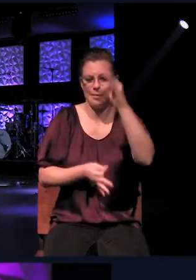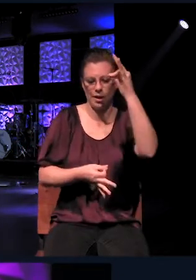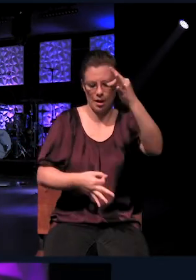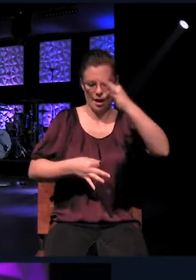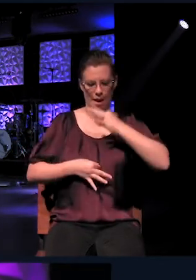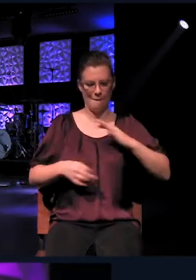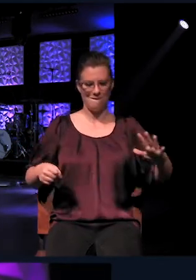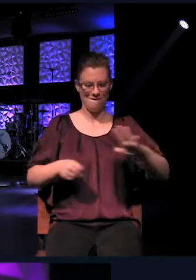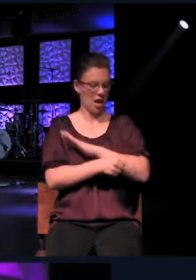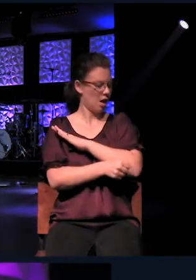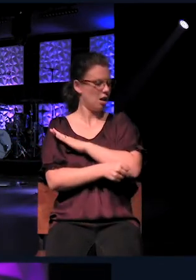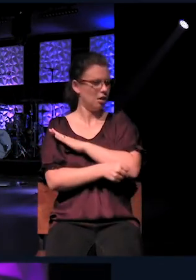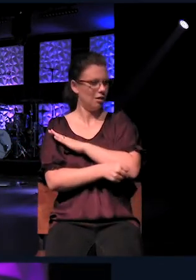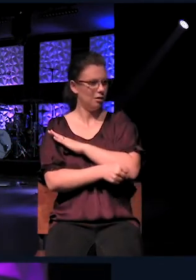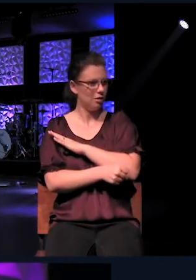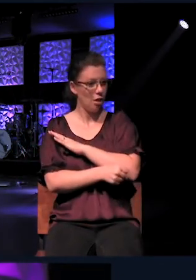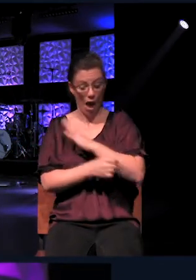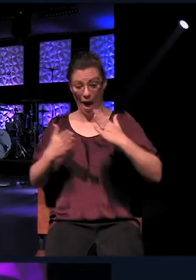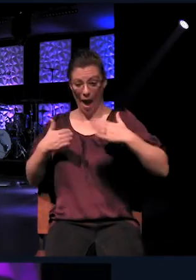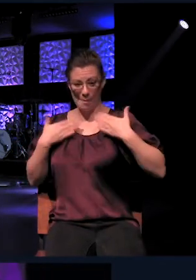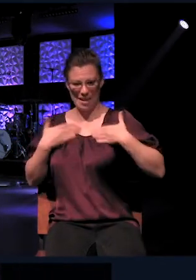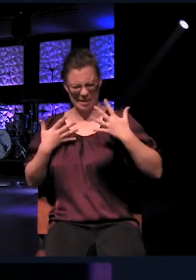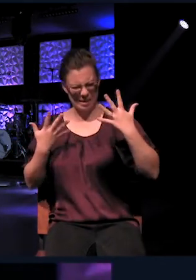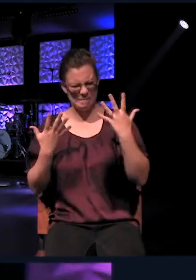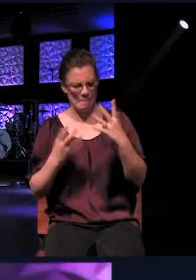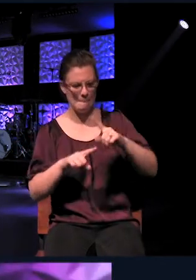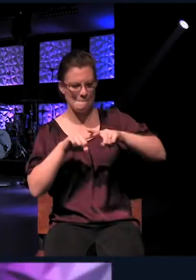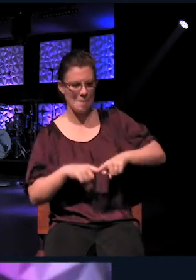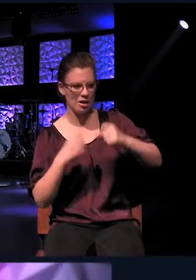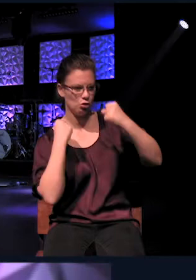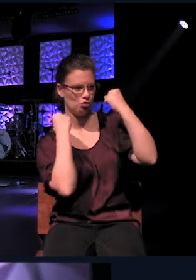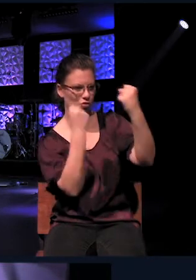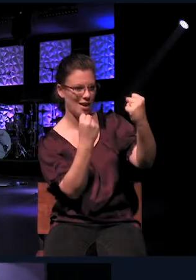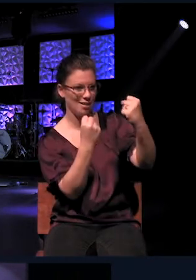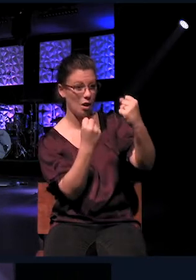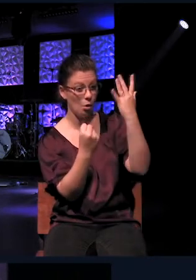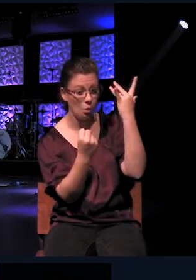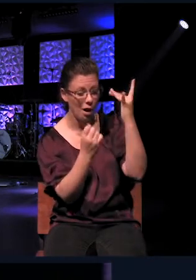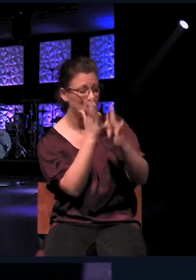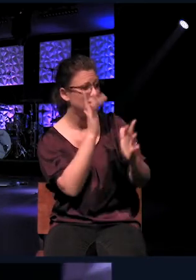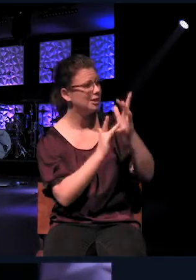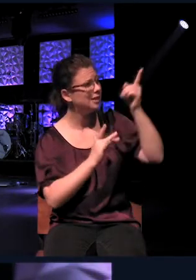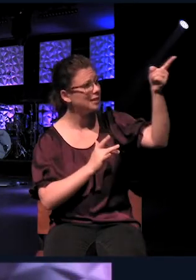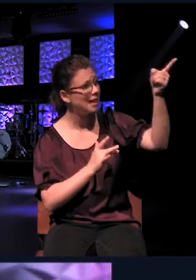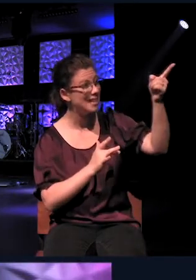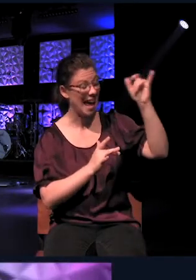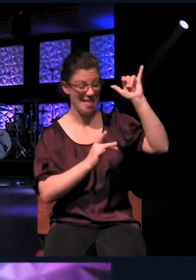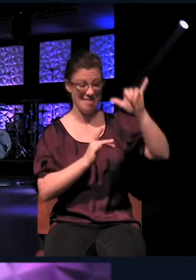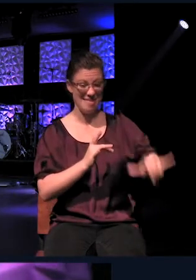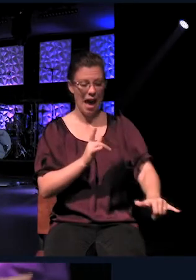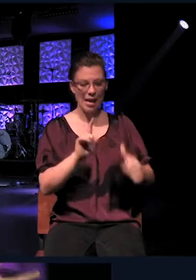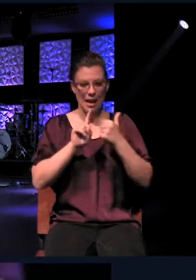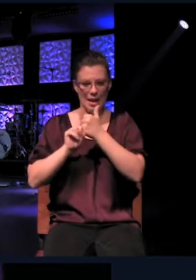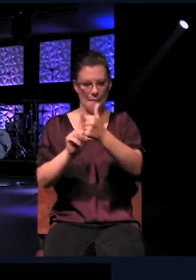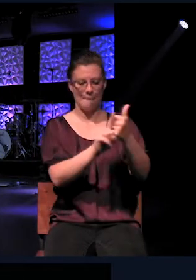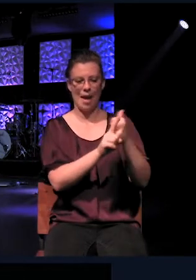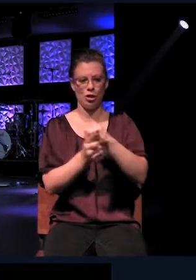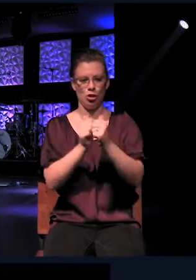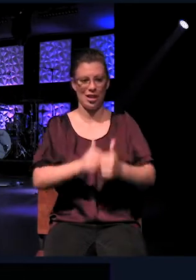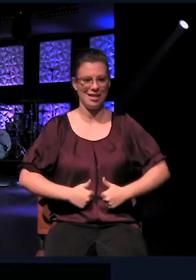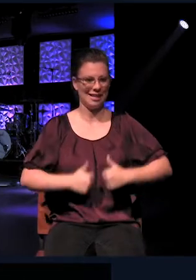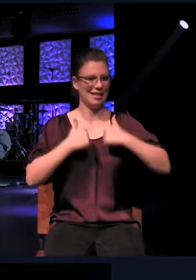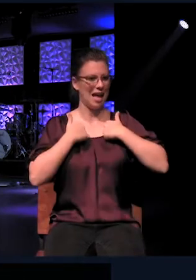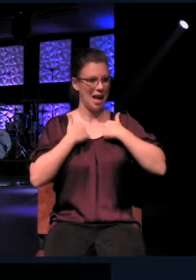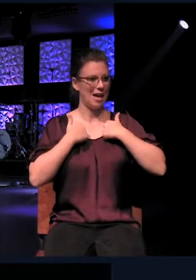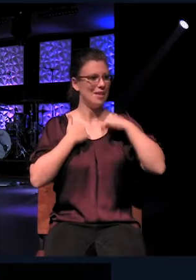my strength because of Jesus. And joy is life-changing when it's genuine. So I just gave you the whole message. So if you zone out, you have one